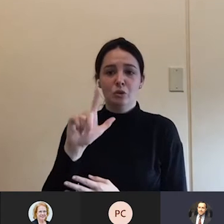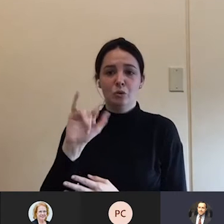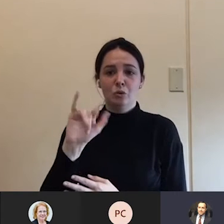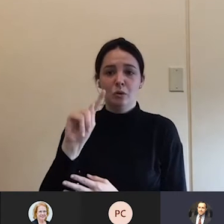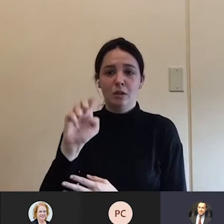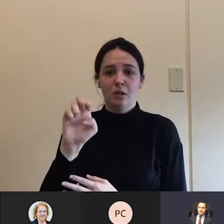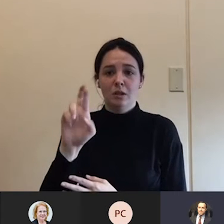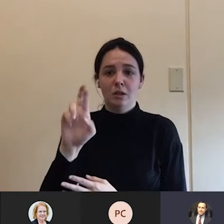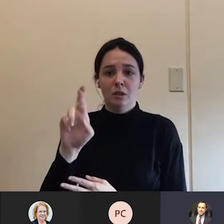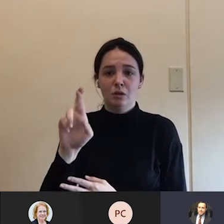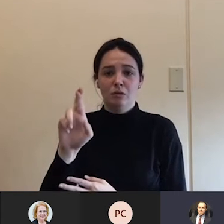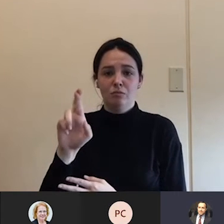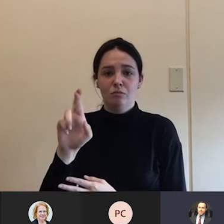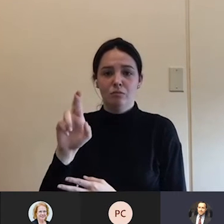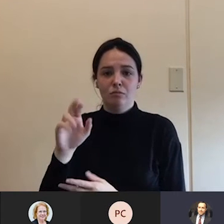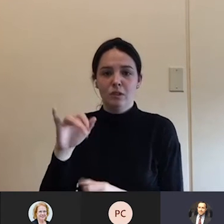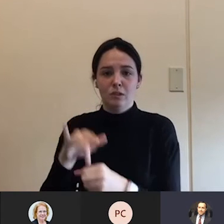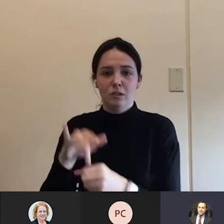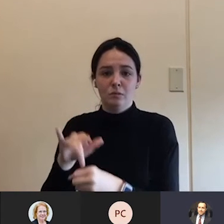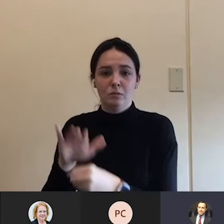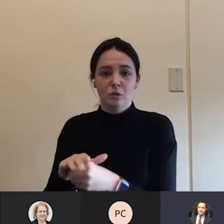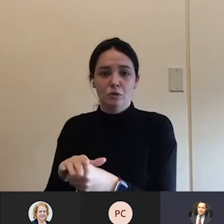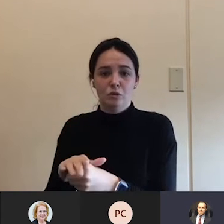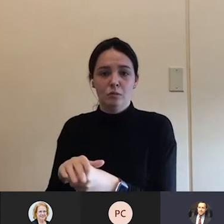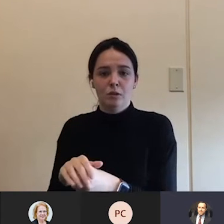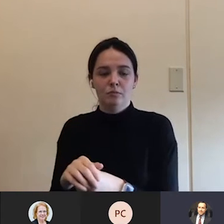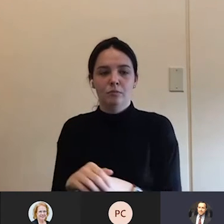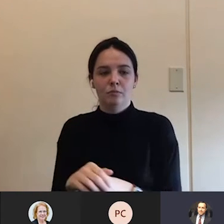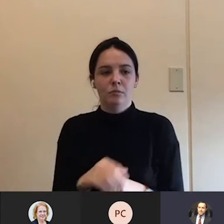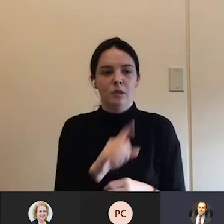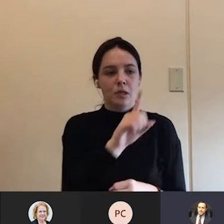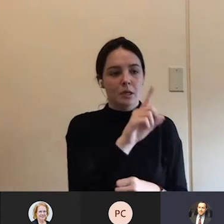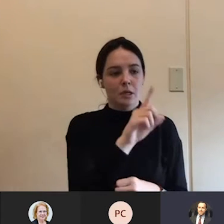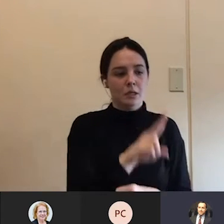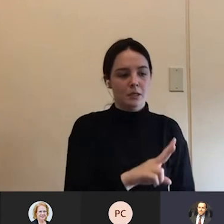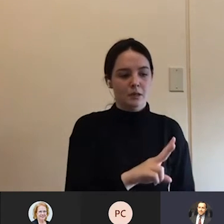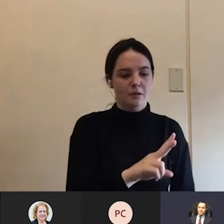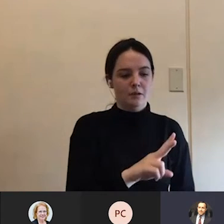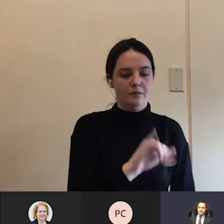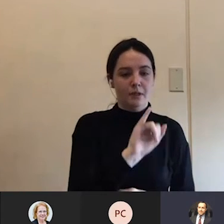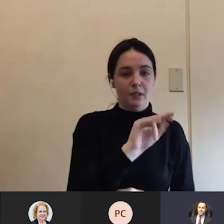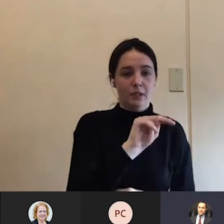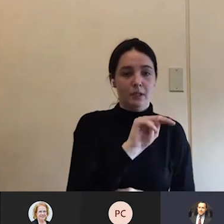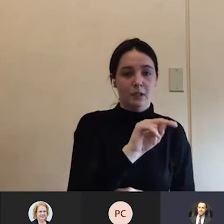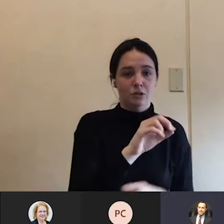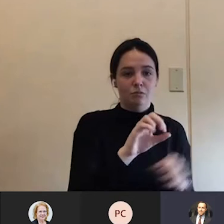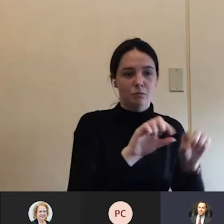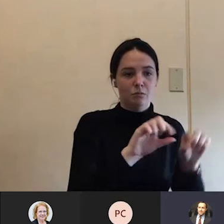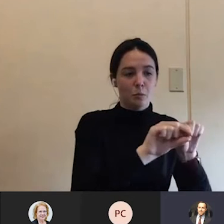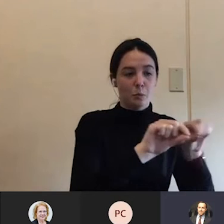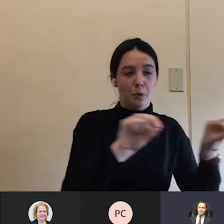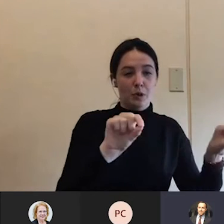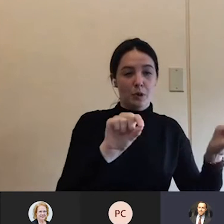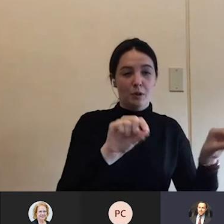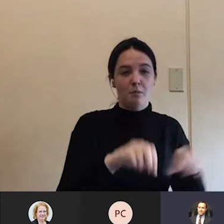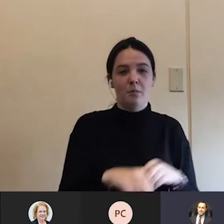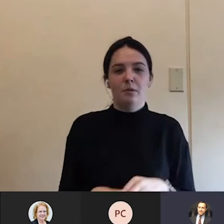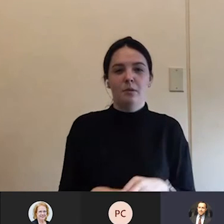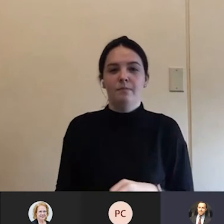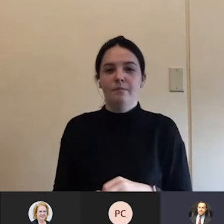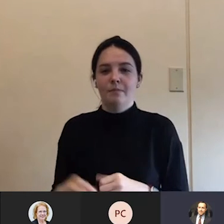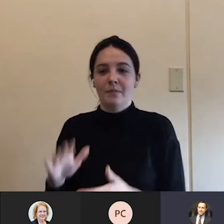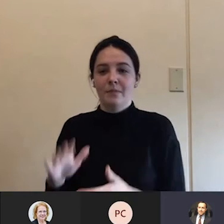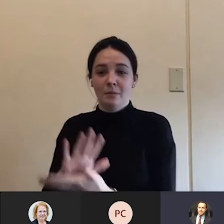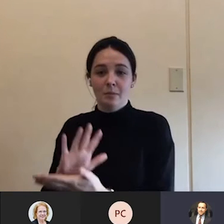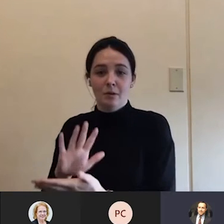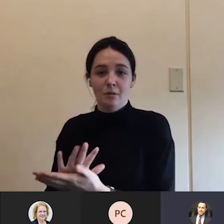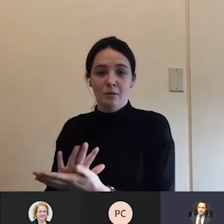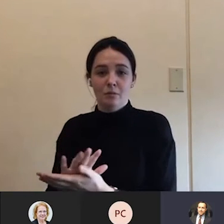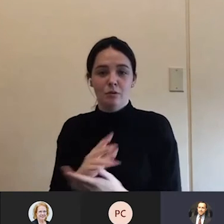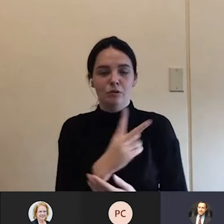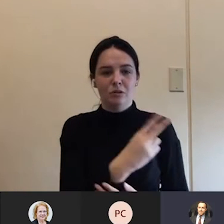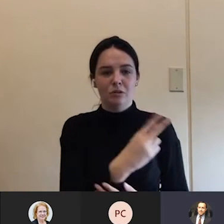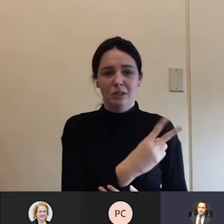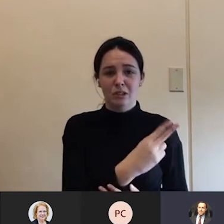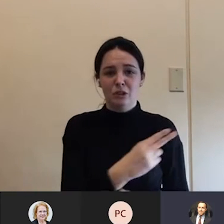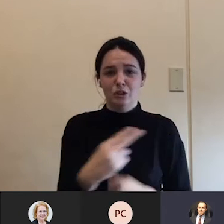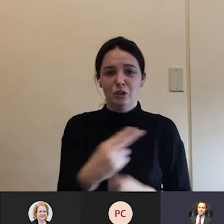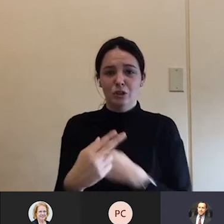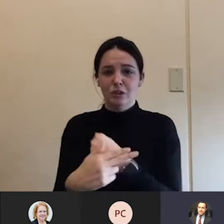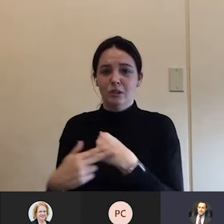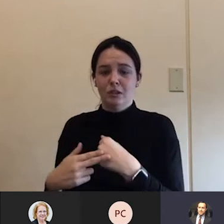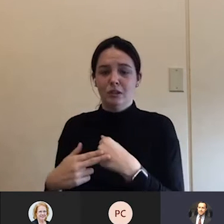1/2-inch diameter of PVC pipe, paper, scissors, tape, also coffee or tea, and